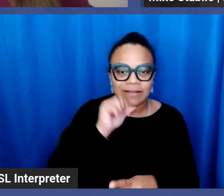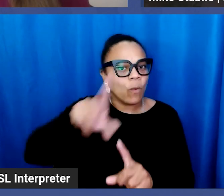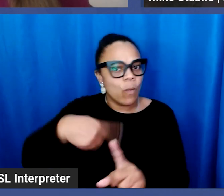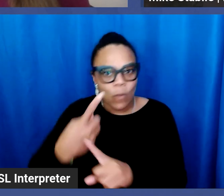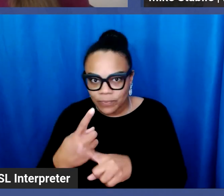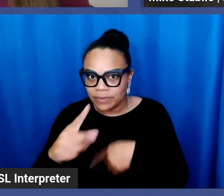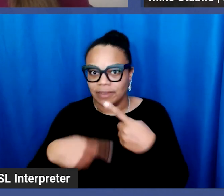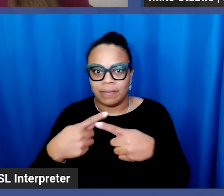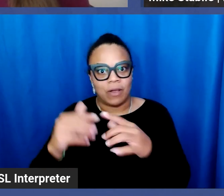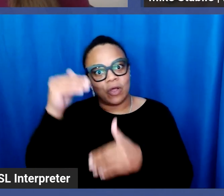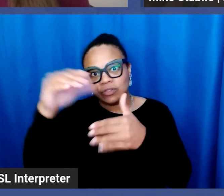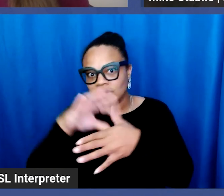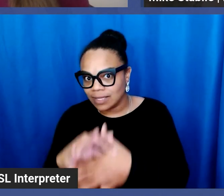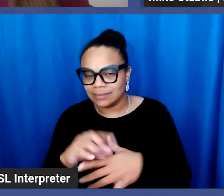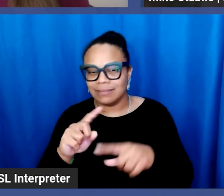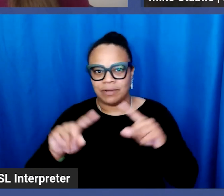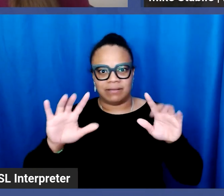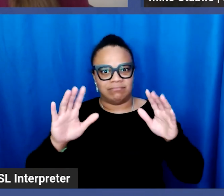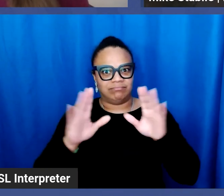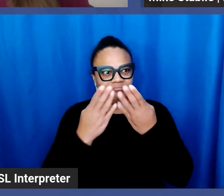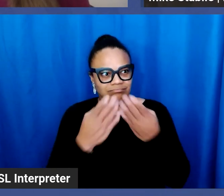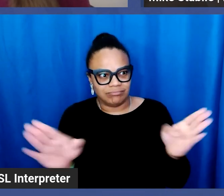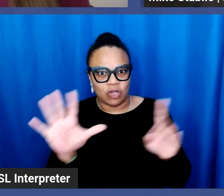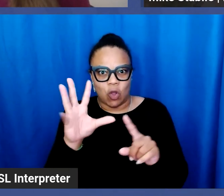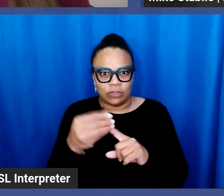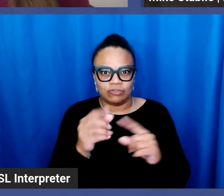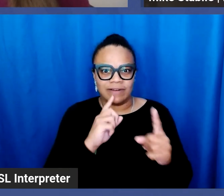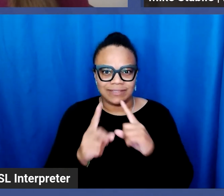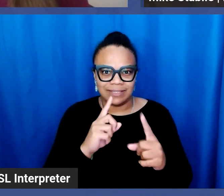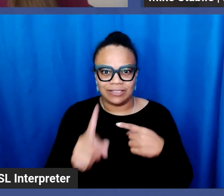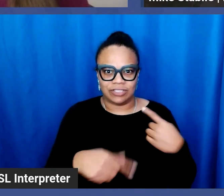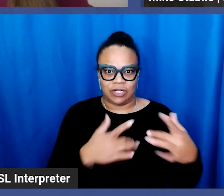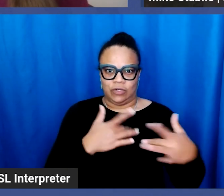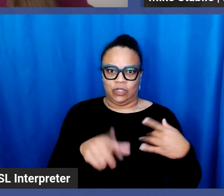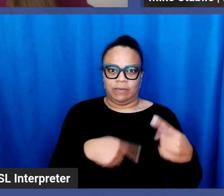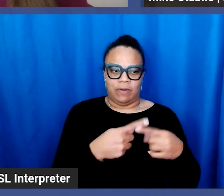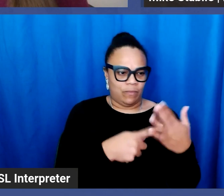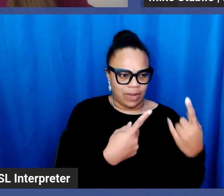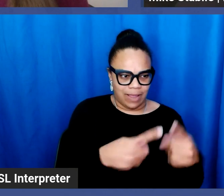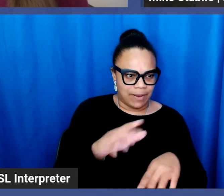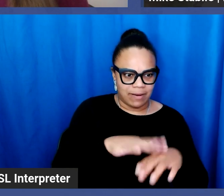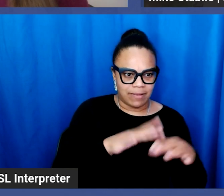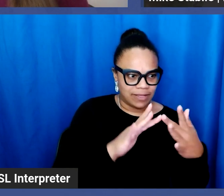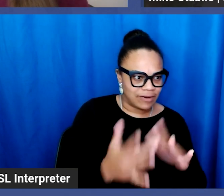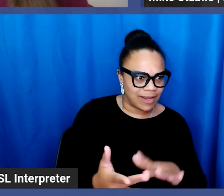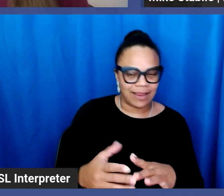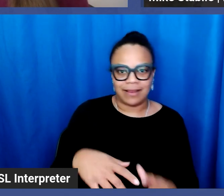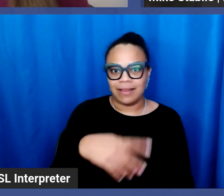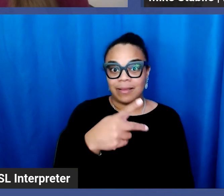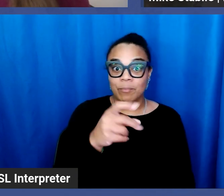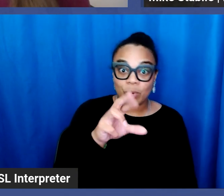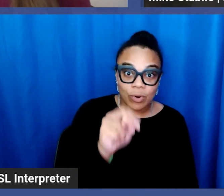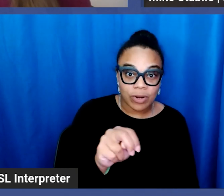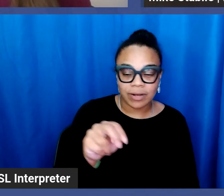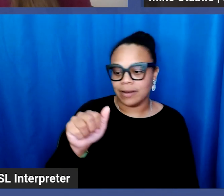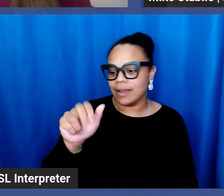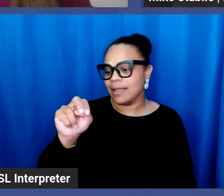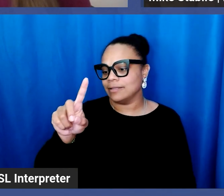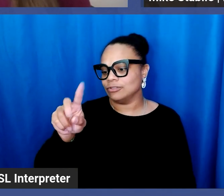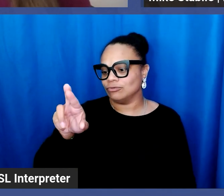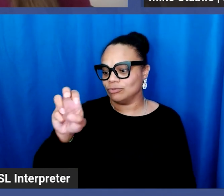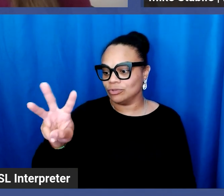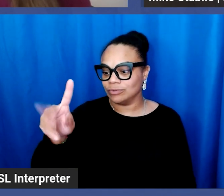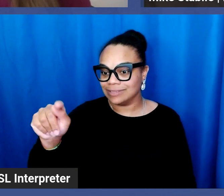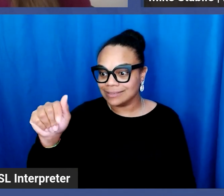cultural conversation happening about what things happening on the internet, what can they access. And that is everything from porn to Andrew Tate to, medical